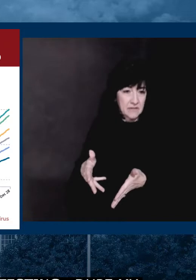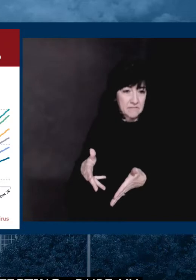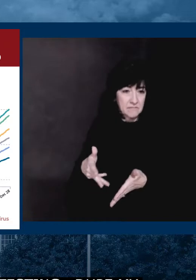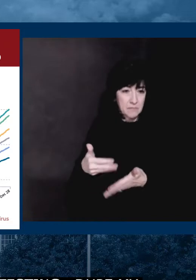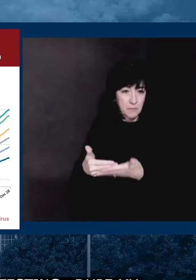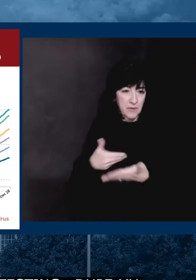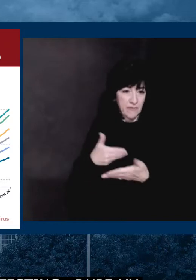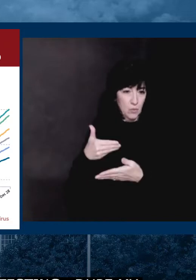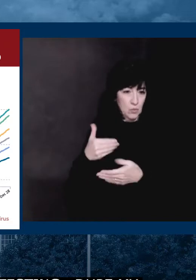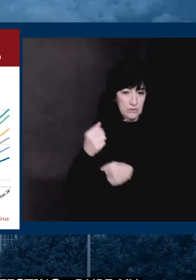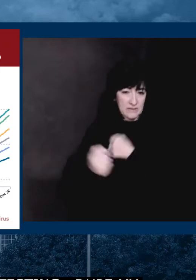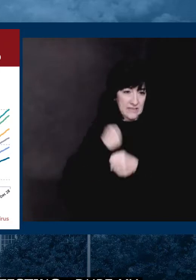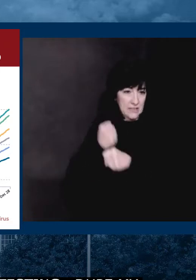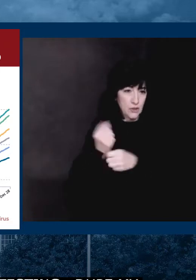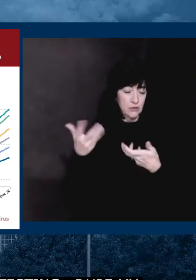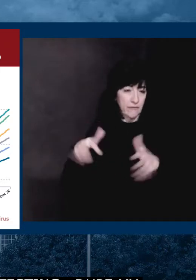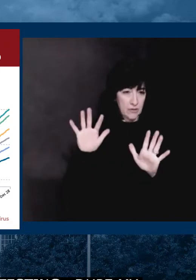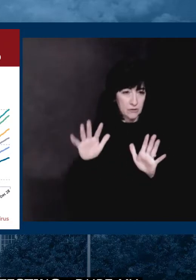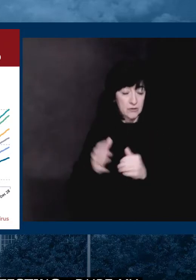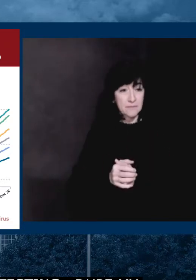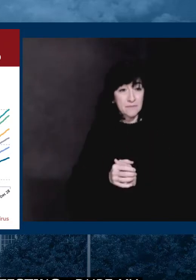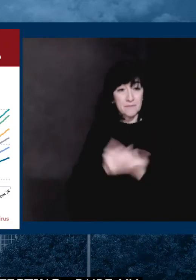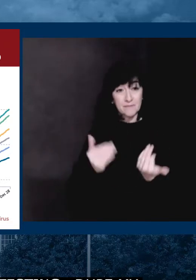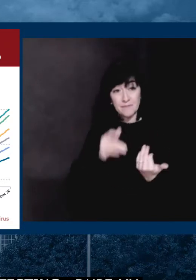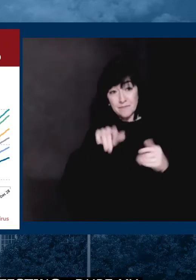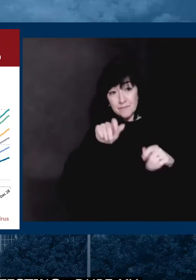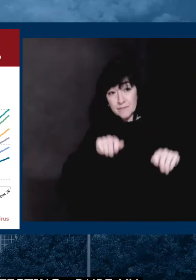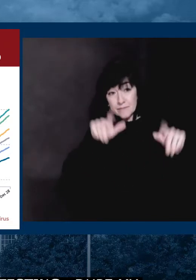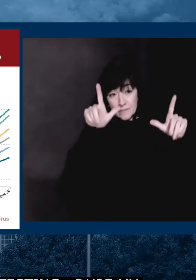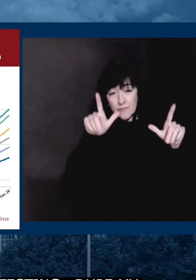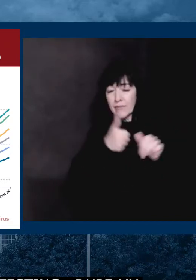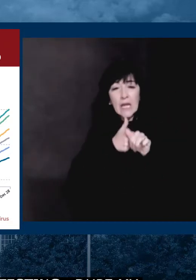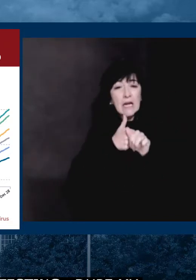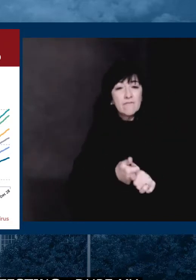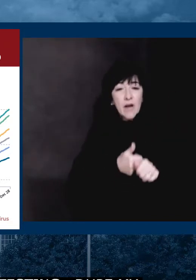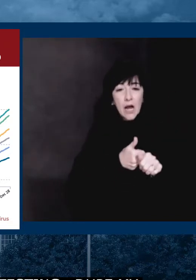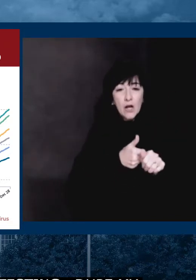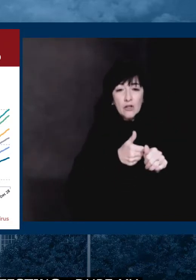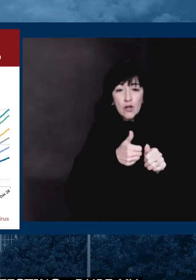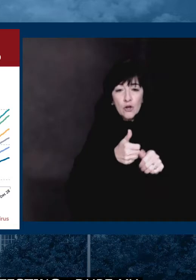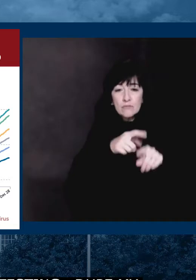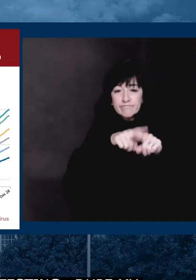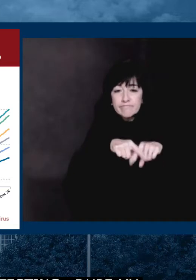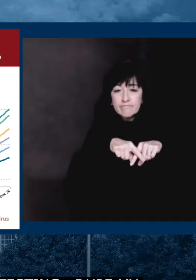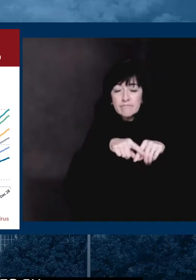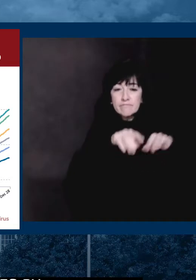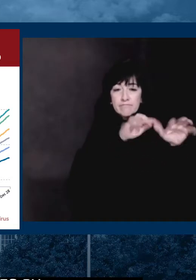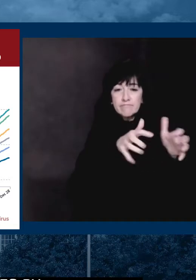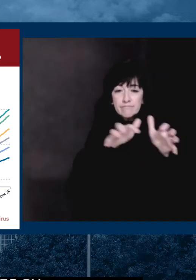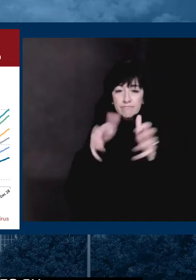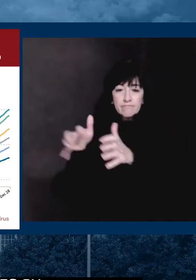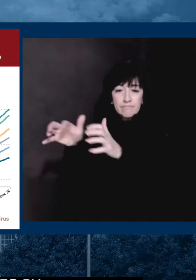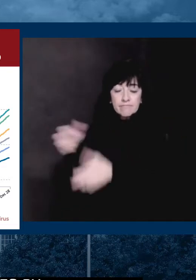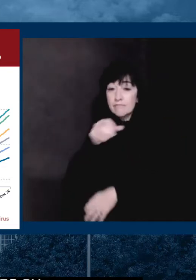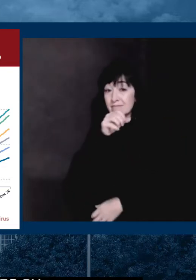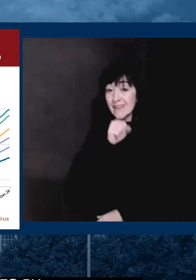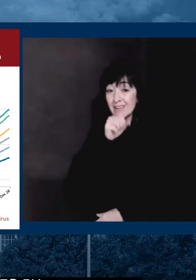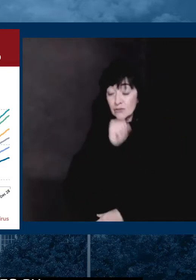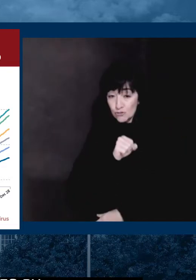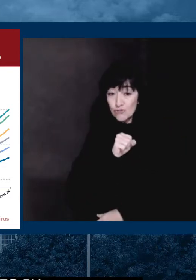by demographic group. Again, that young adult population, 18 to 34 and 34